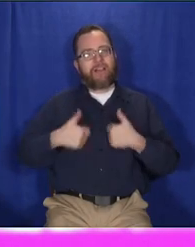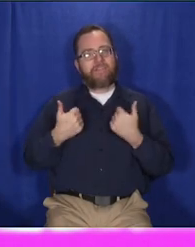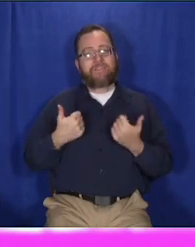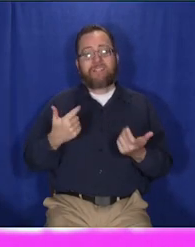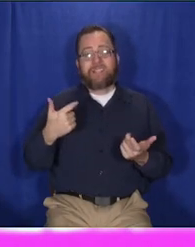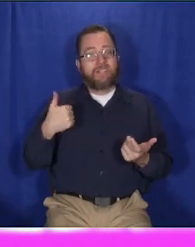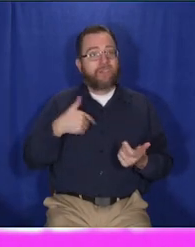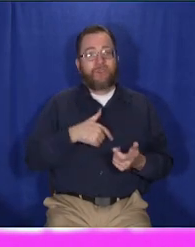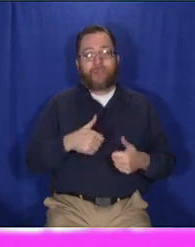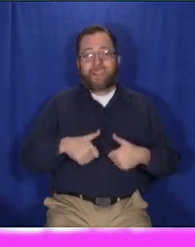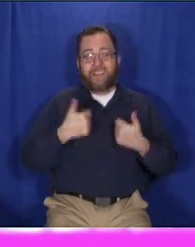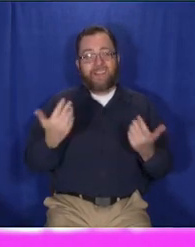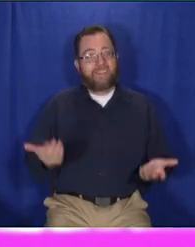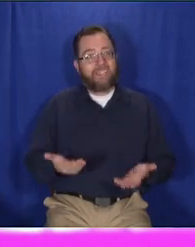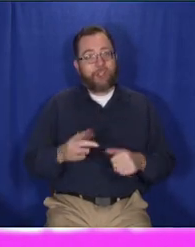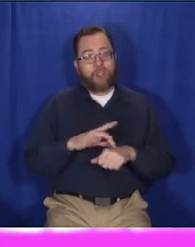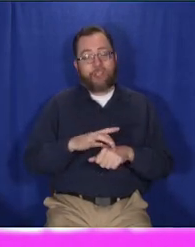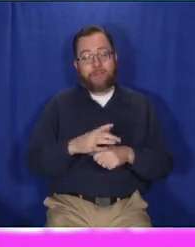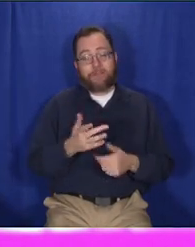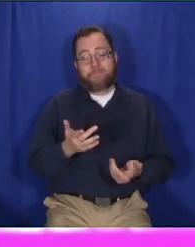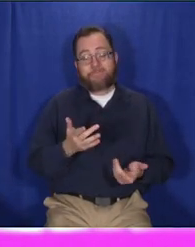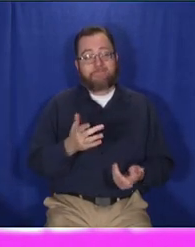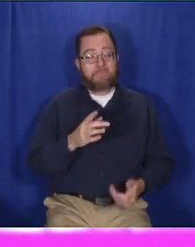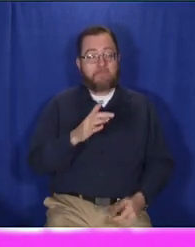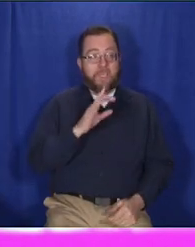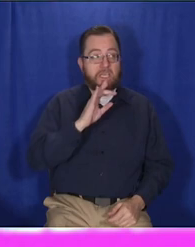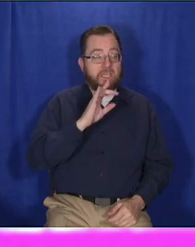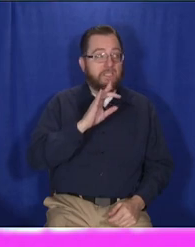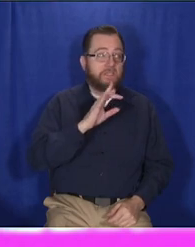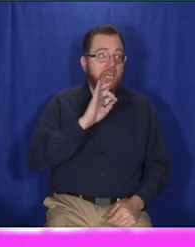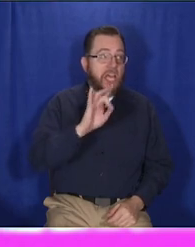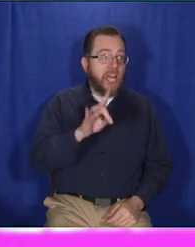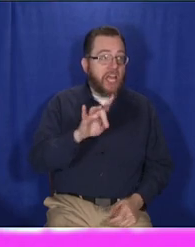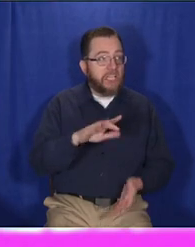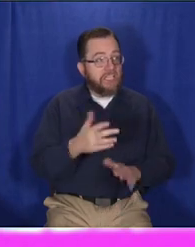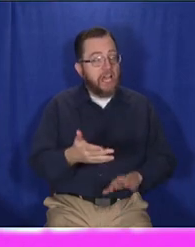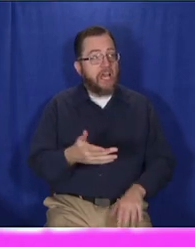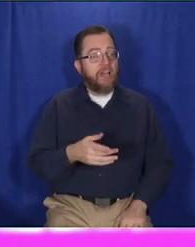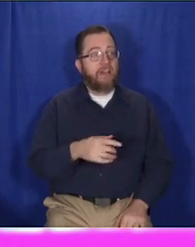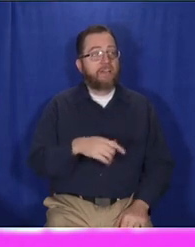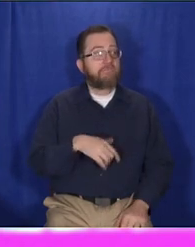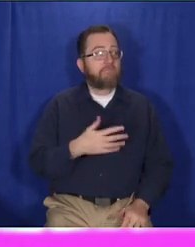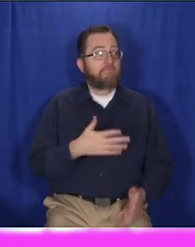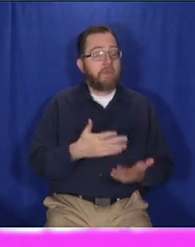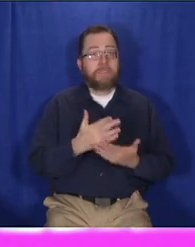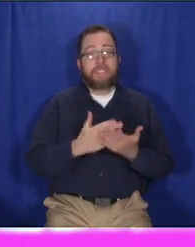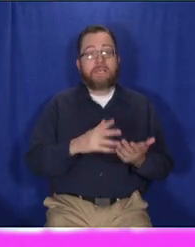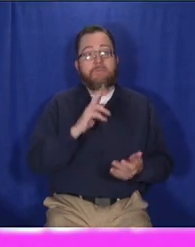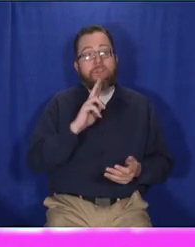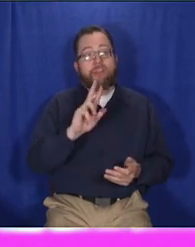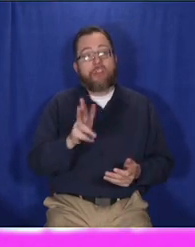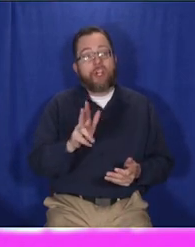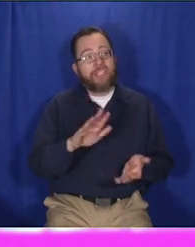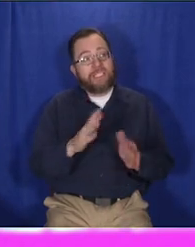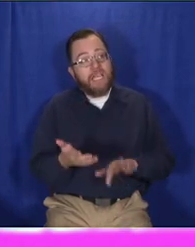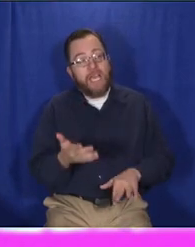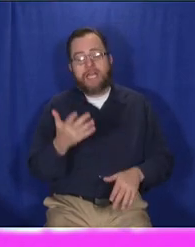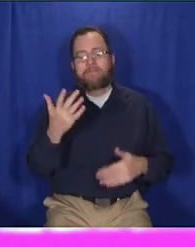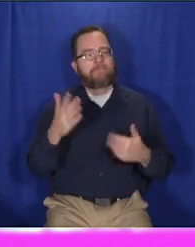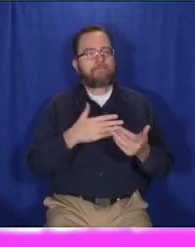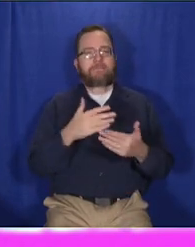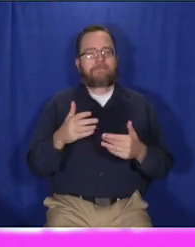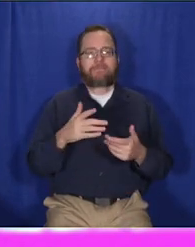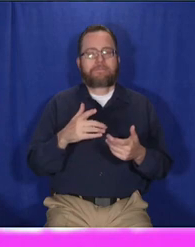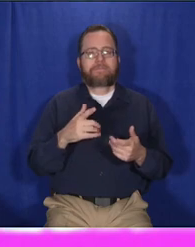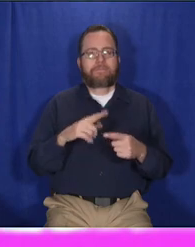know how long we have, however long we have, it is so short, it doesn't even show up on the radar of life in